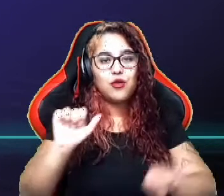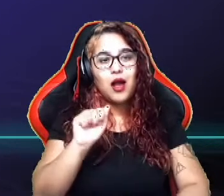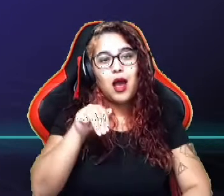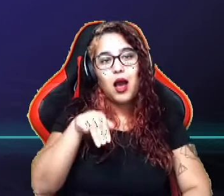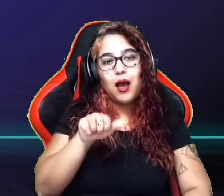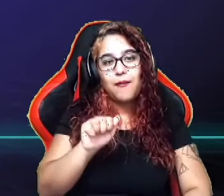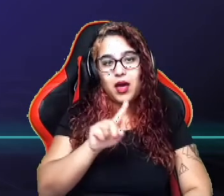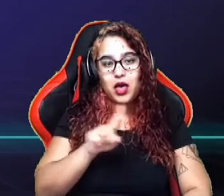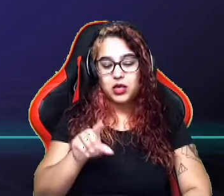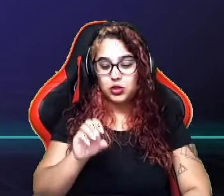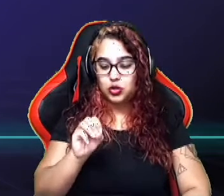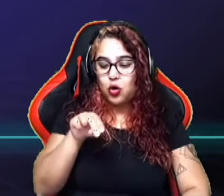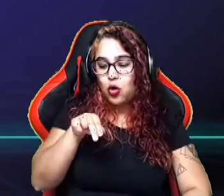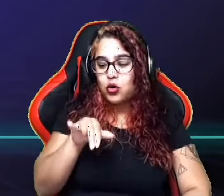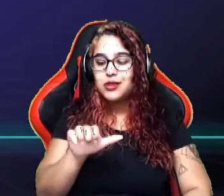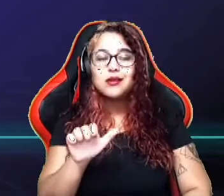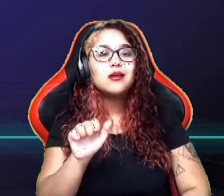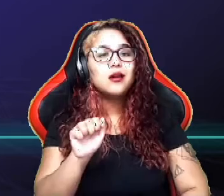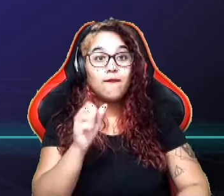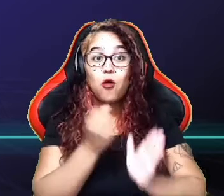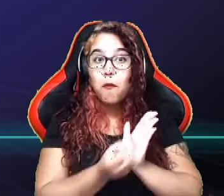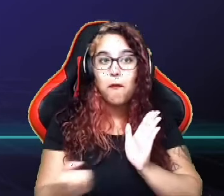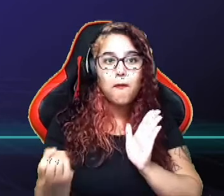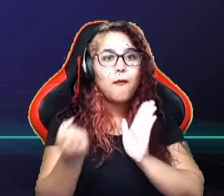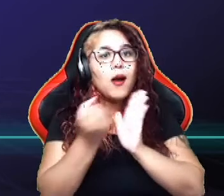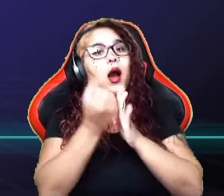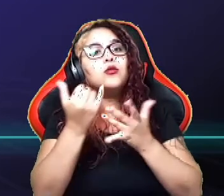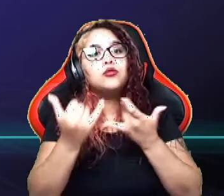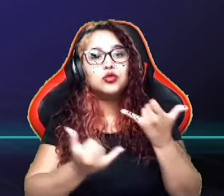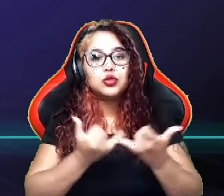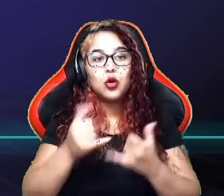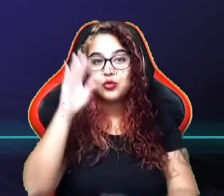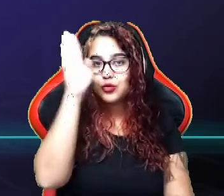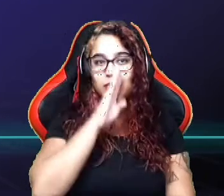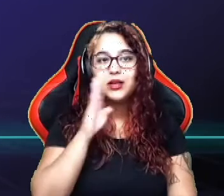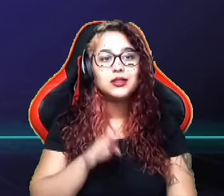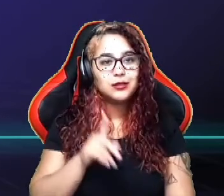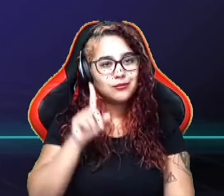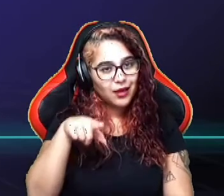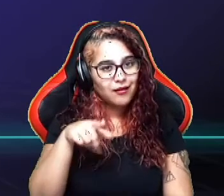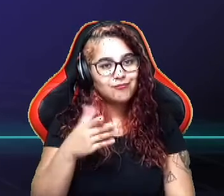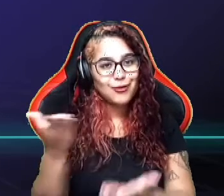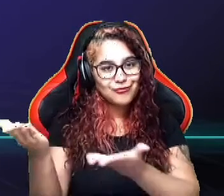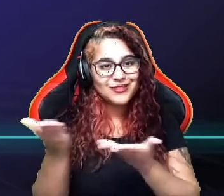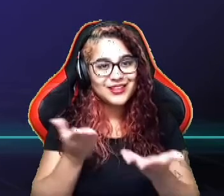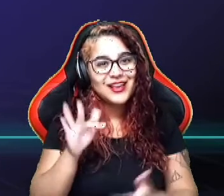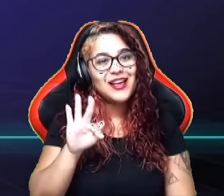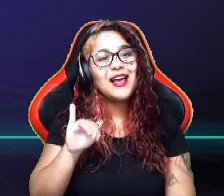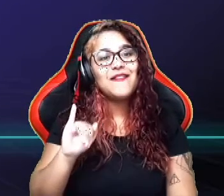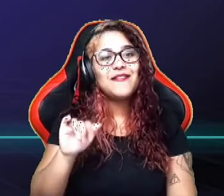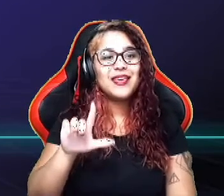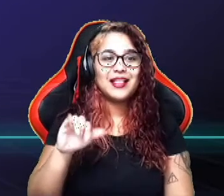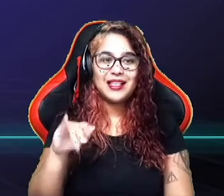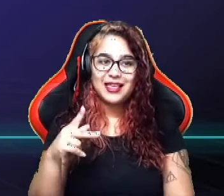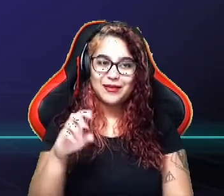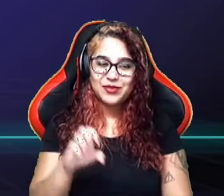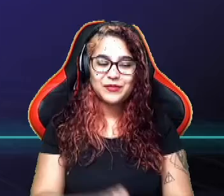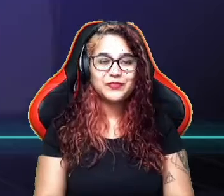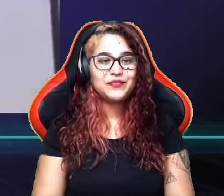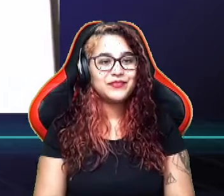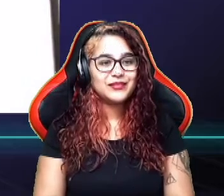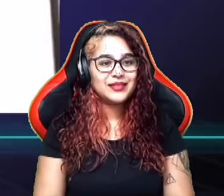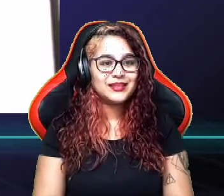We relaunched Amazonia and Aventuras na Selva, so Adventures in the Jungle. These are games that were produced in